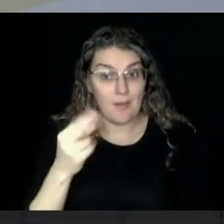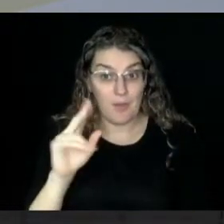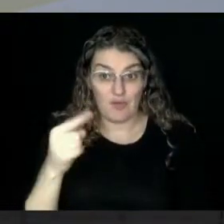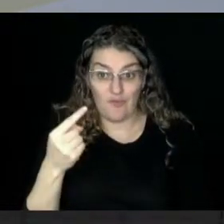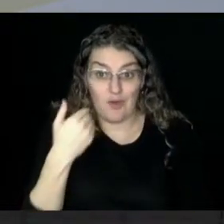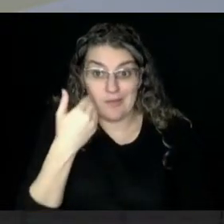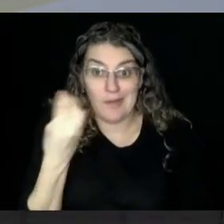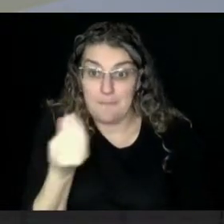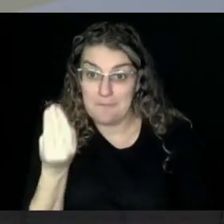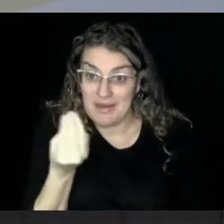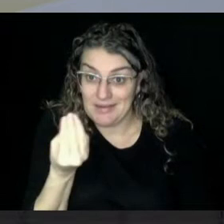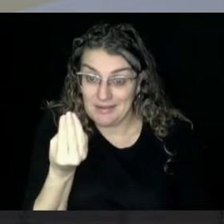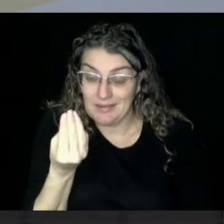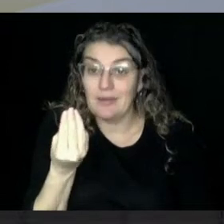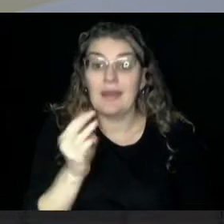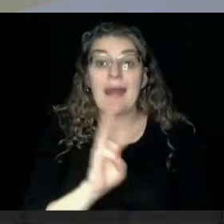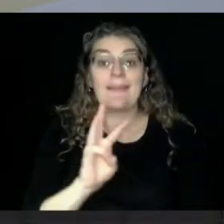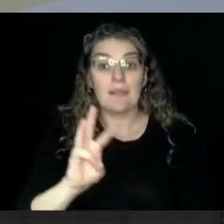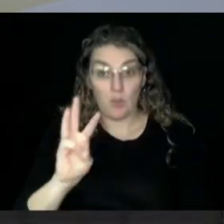by the end of the week.